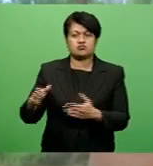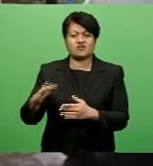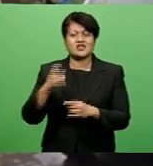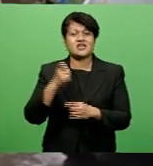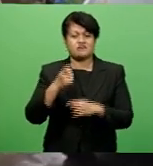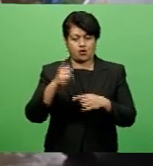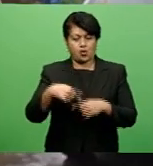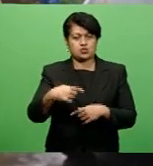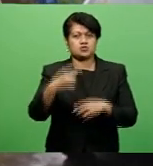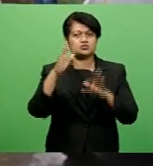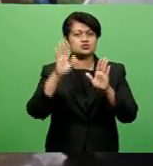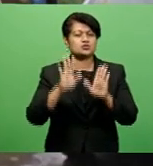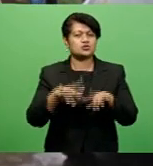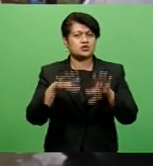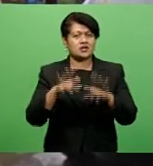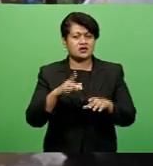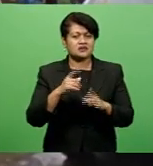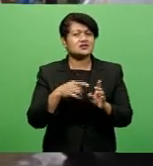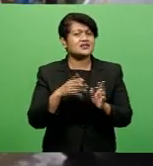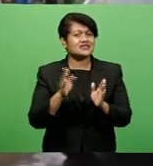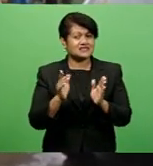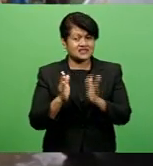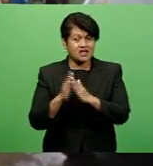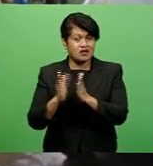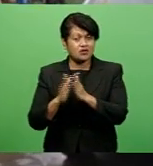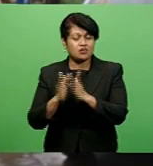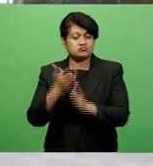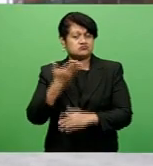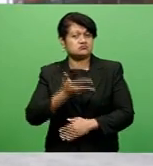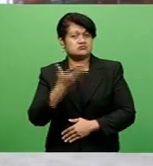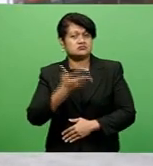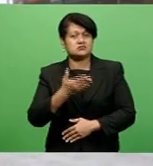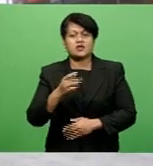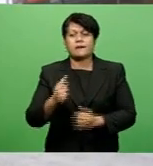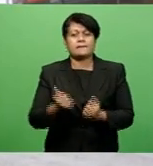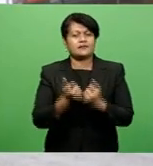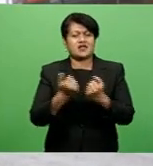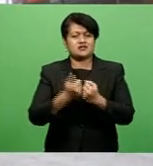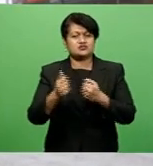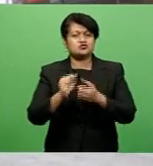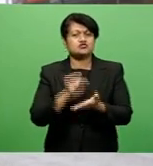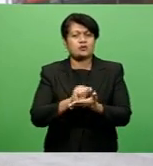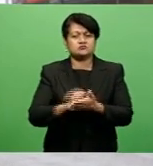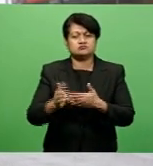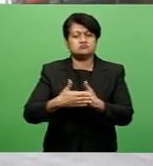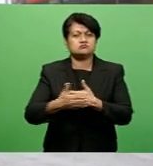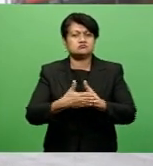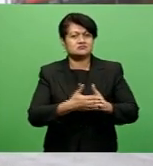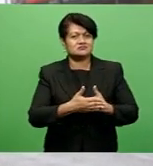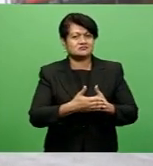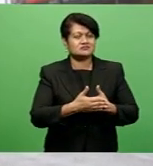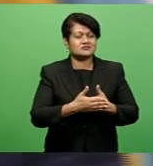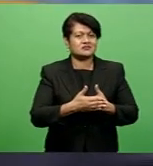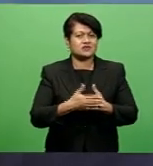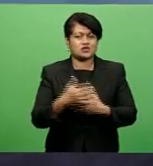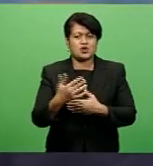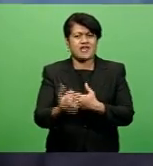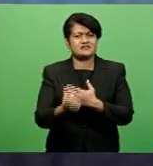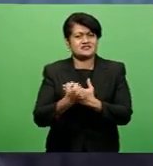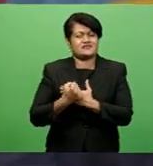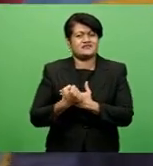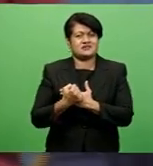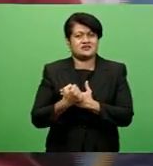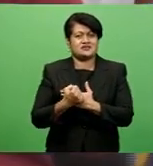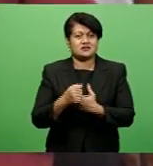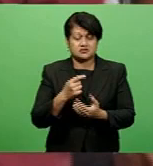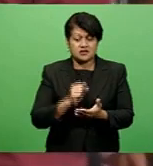rain. In Korovo town, a number of stores are being closed as a precautionary measure. Market vendor Merseni Reseka is selling